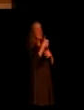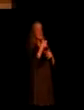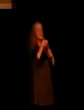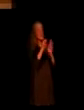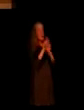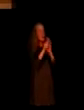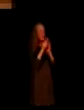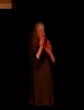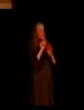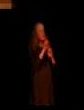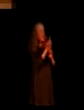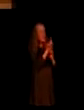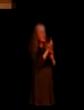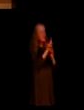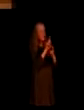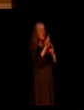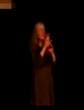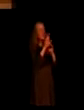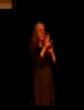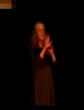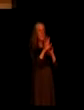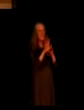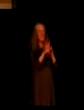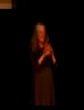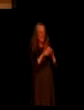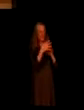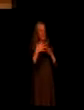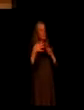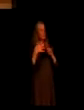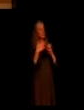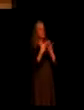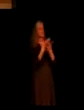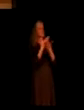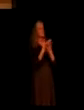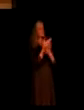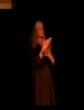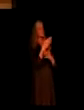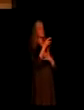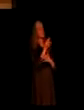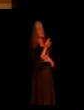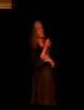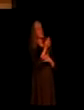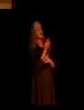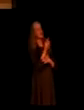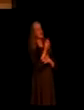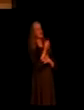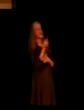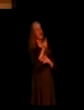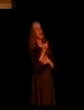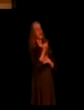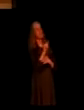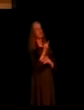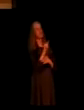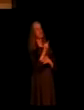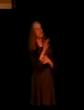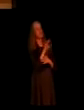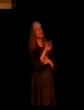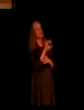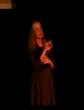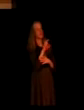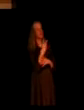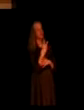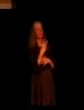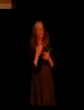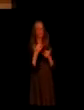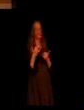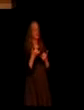minutes for one screen refresh of one Landsat scene in 1982. And so none of this